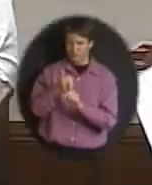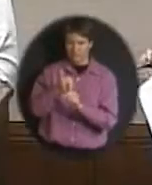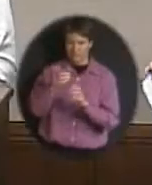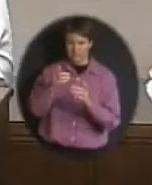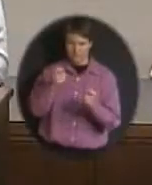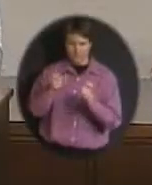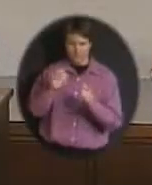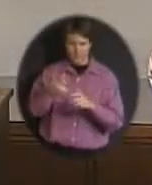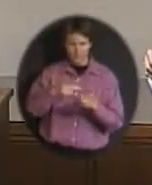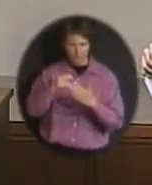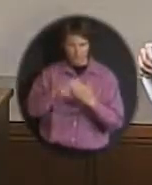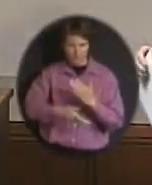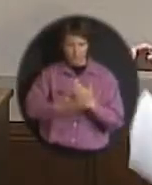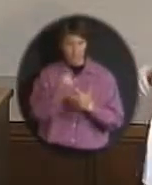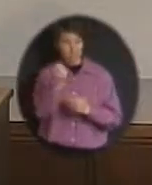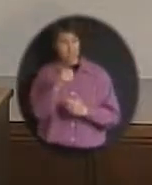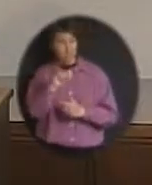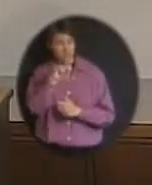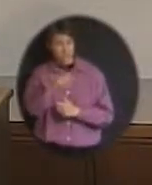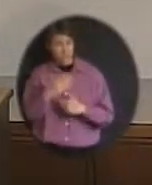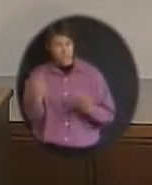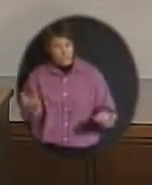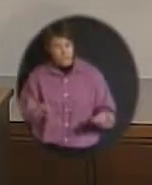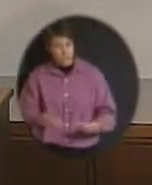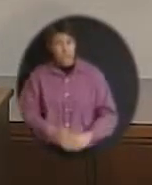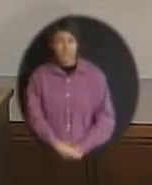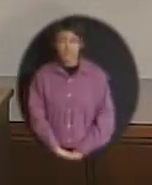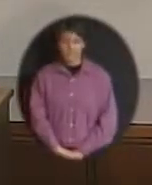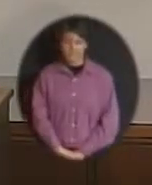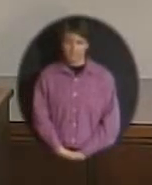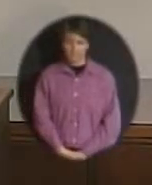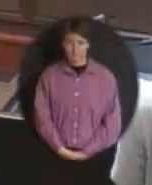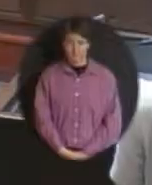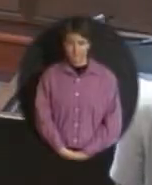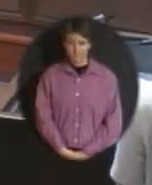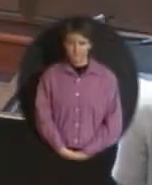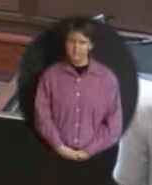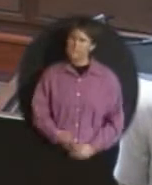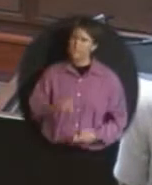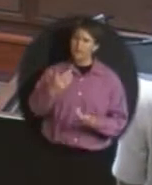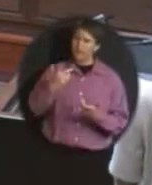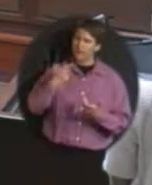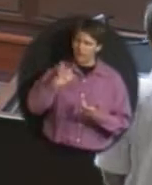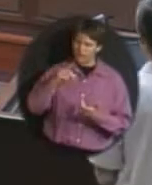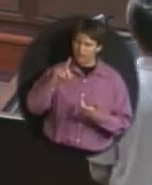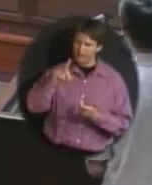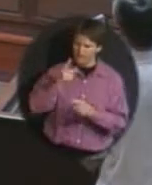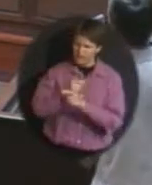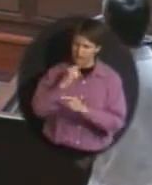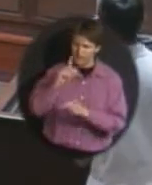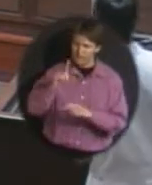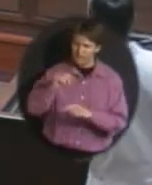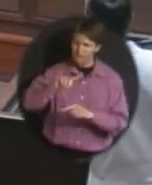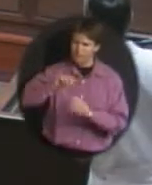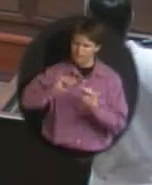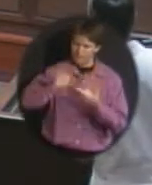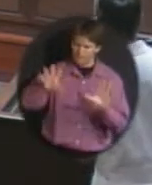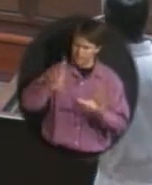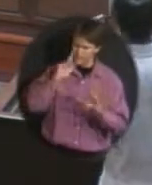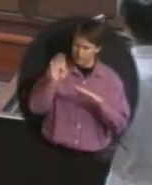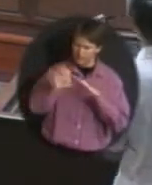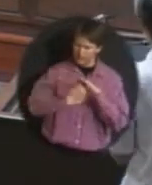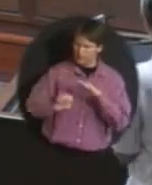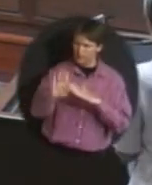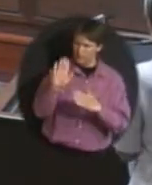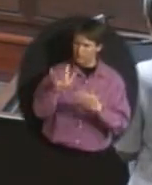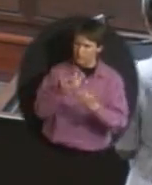That's it. If you have any questions. Just a clarification on the in the elementary and